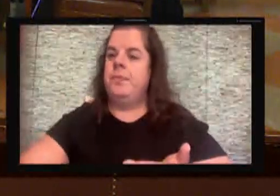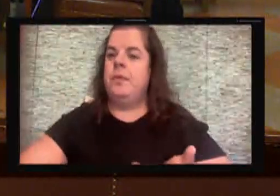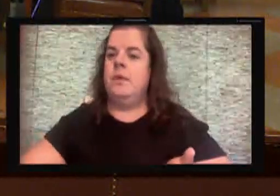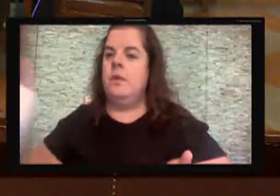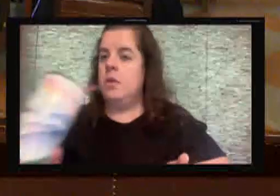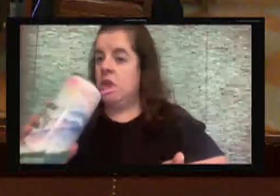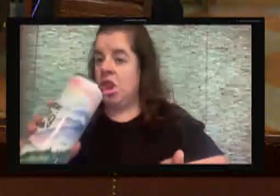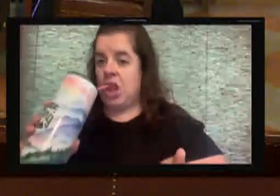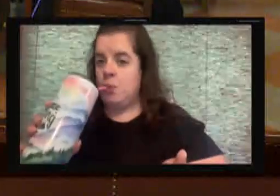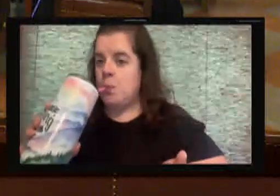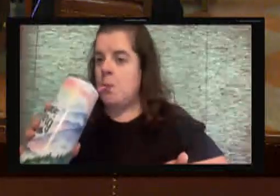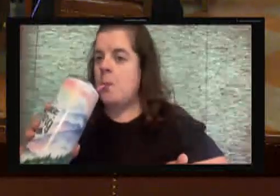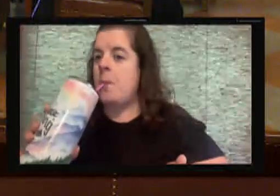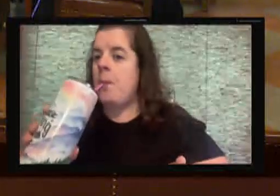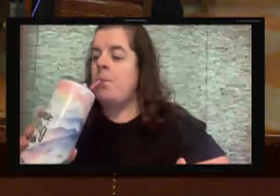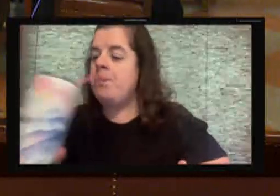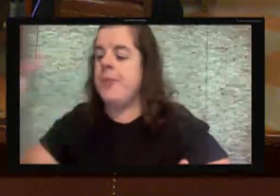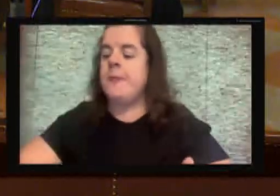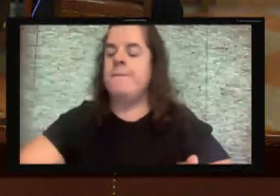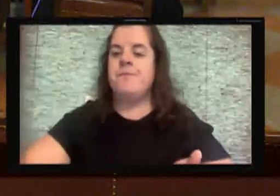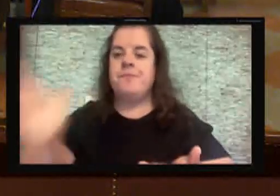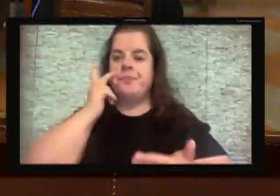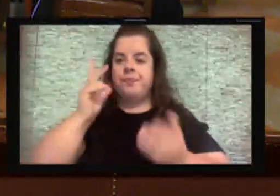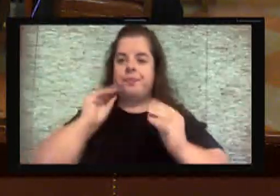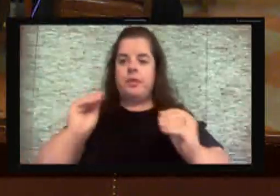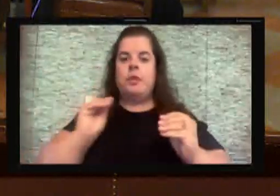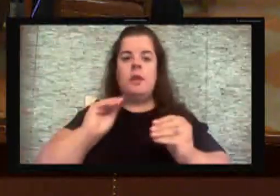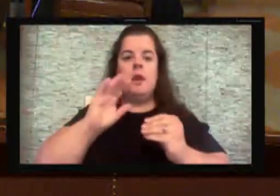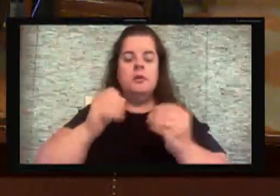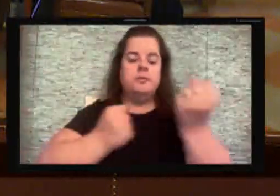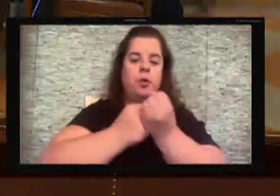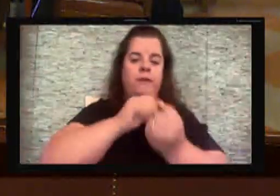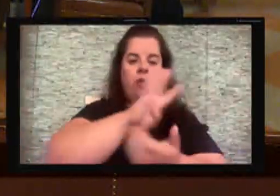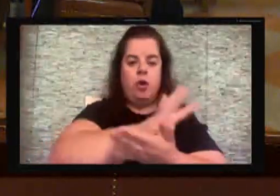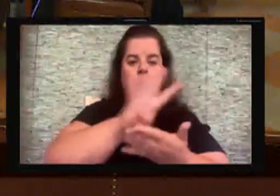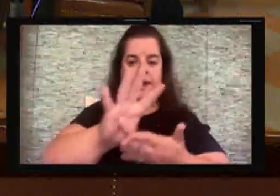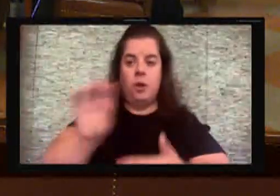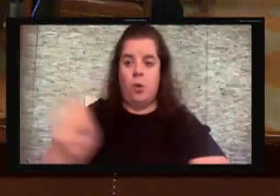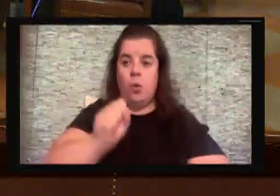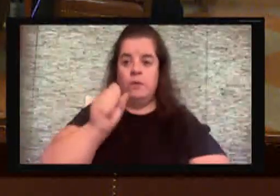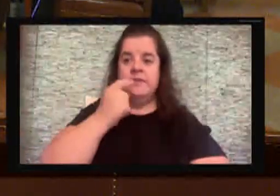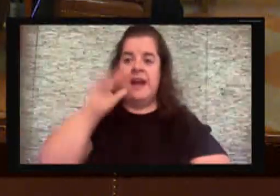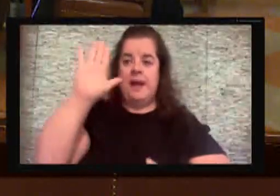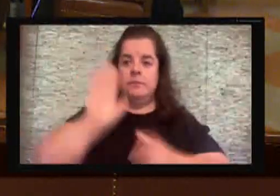Seeing none, all those in favor of 4-week hold, please indicate by saying aye. Aye. Aye. Aye. Aye.